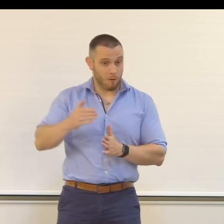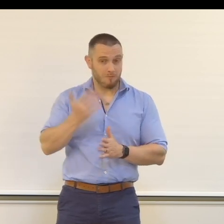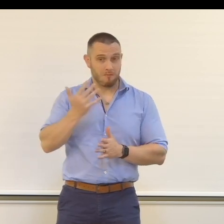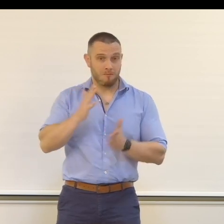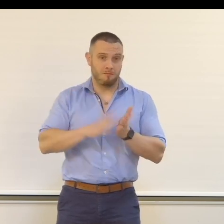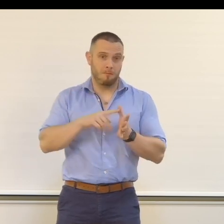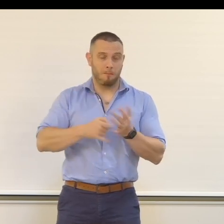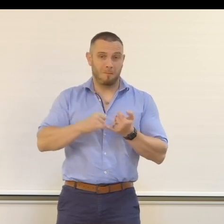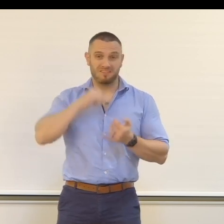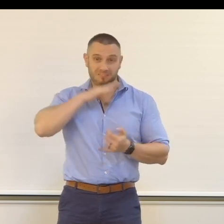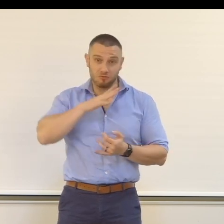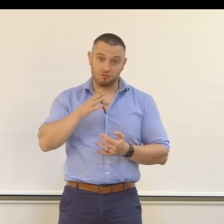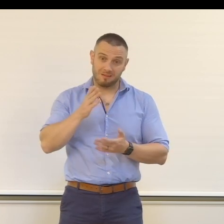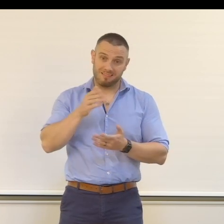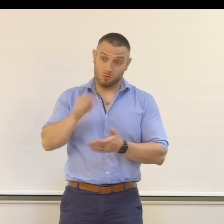your day-to-day job?